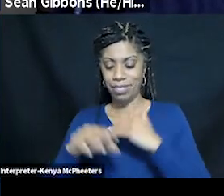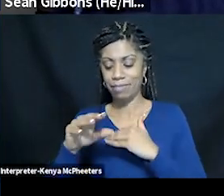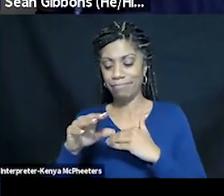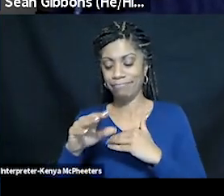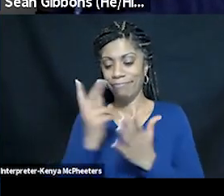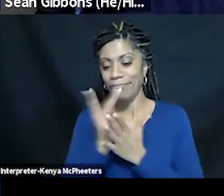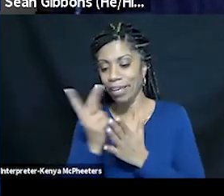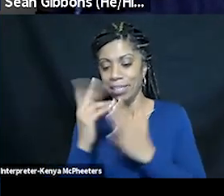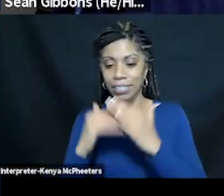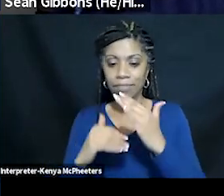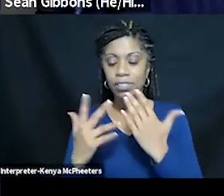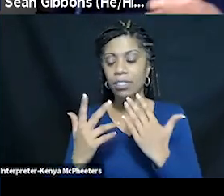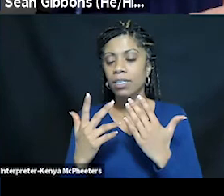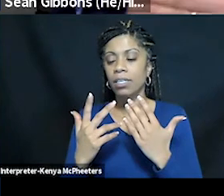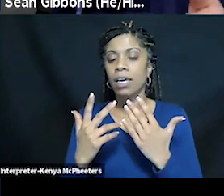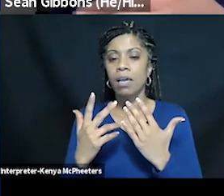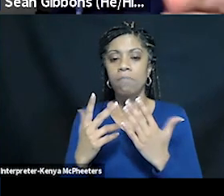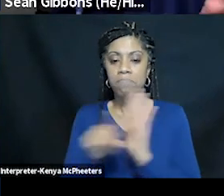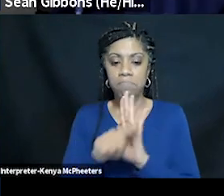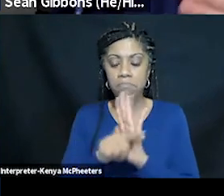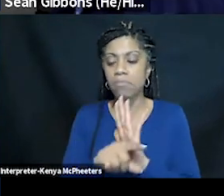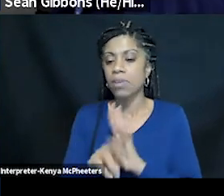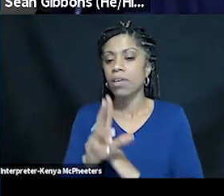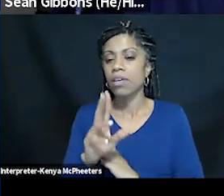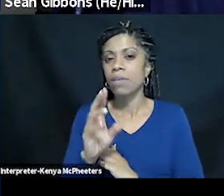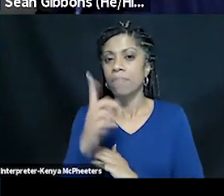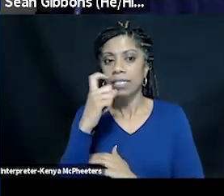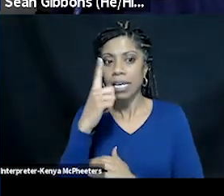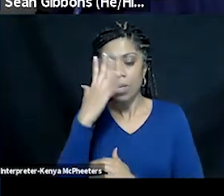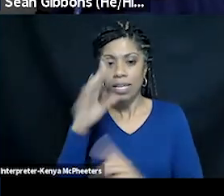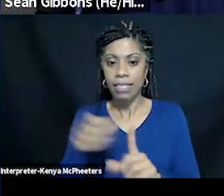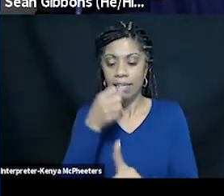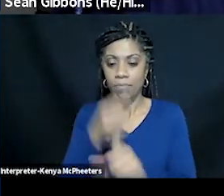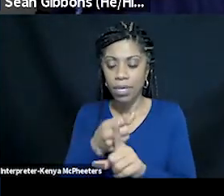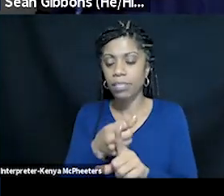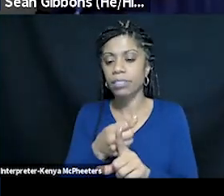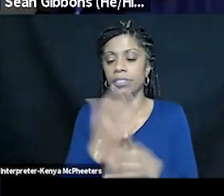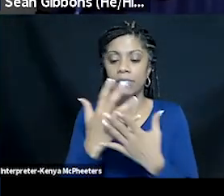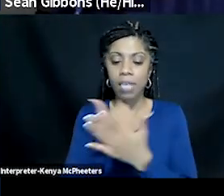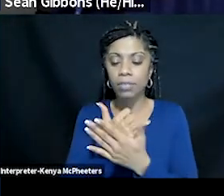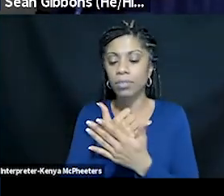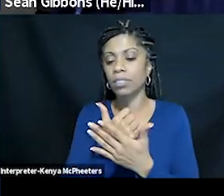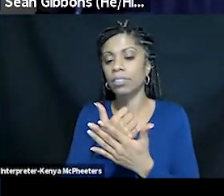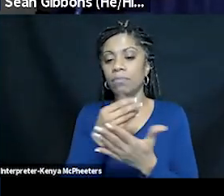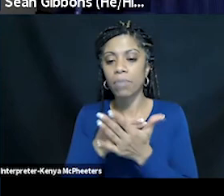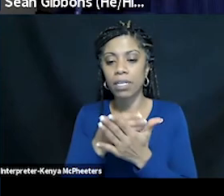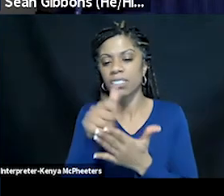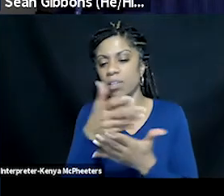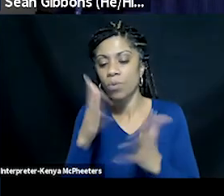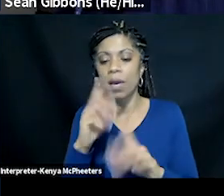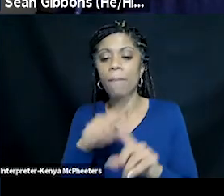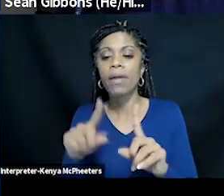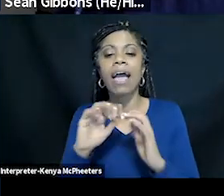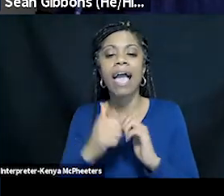family income levels, which drives decisions on our scholarships, discounts, as well as many other funders' priorities. Do you have any recommendations for how to communicate